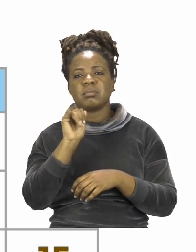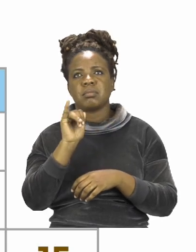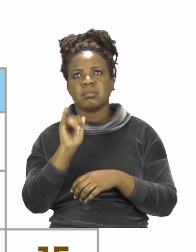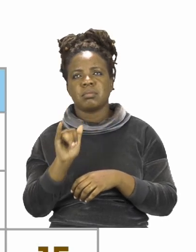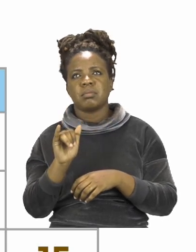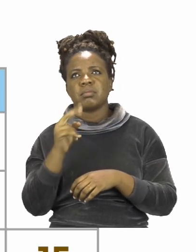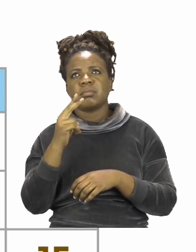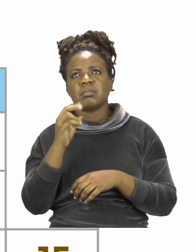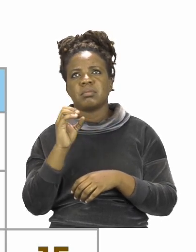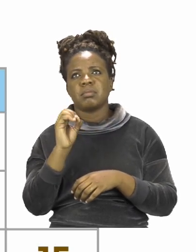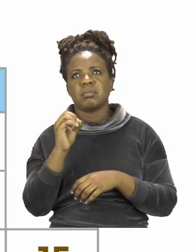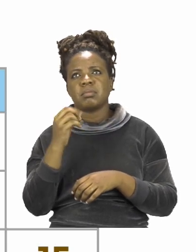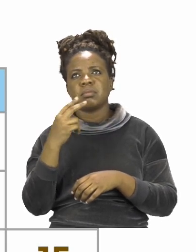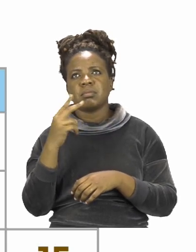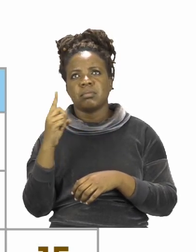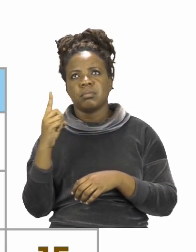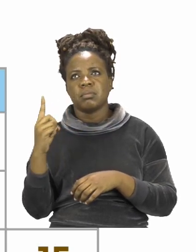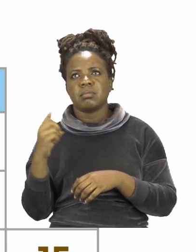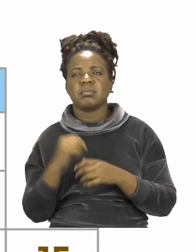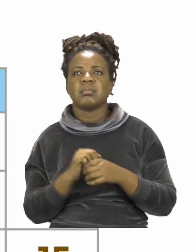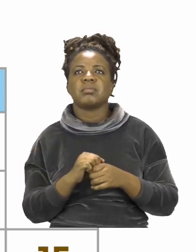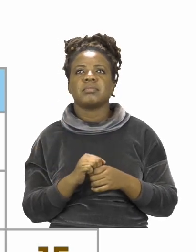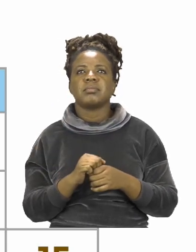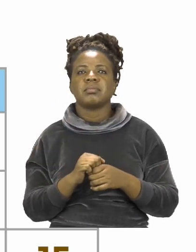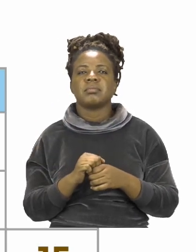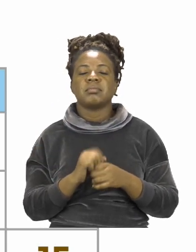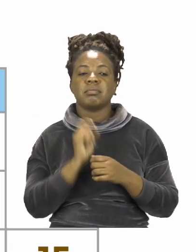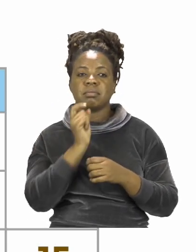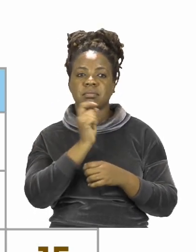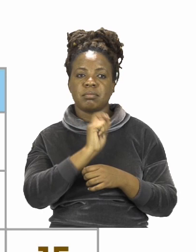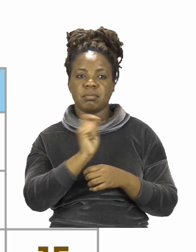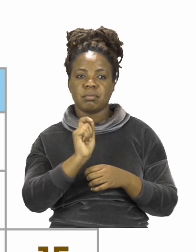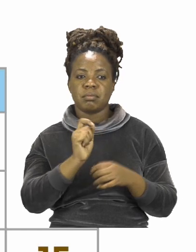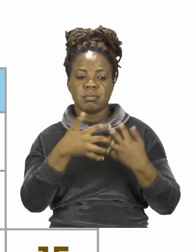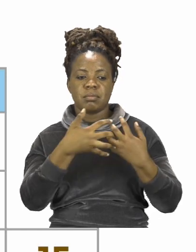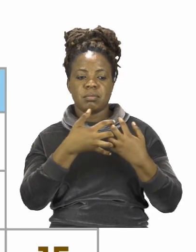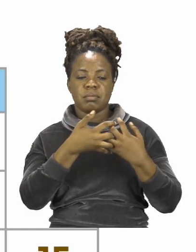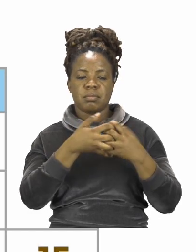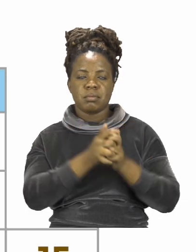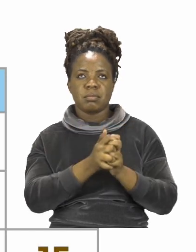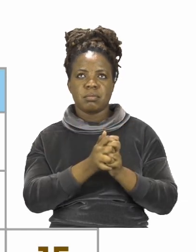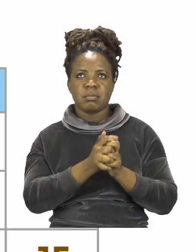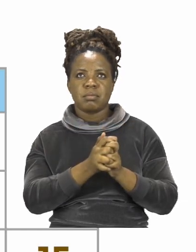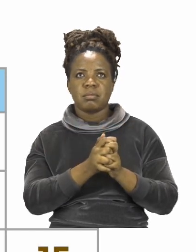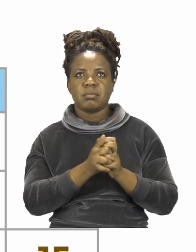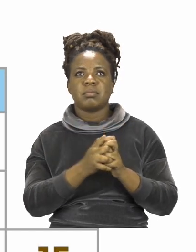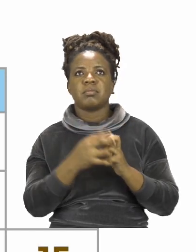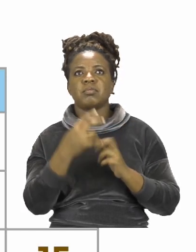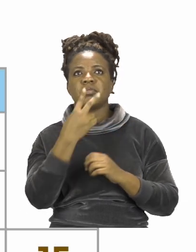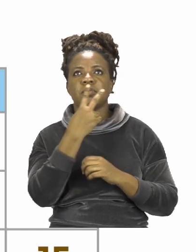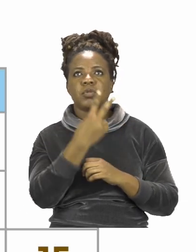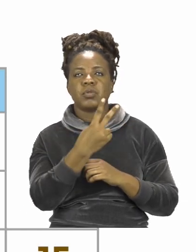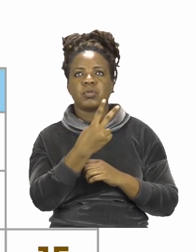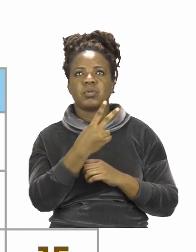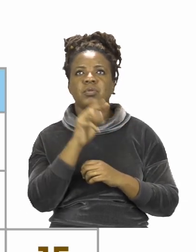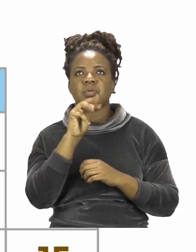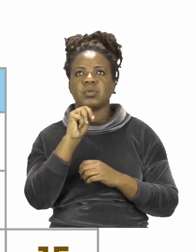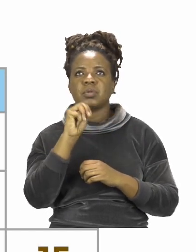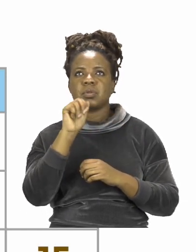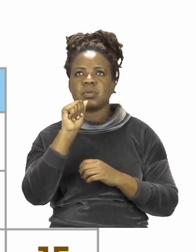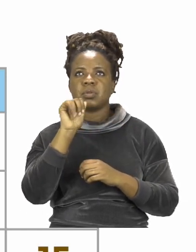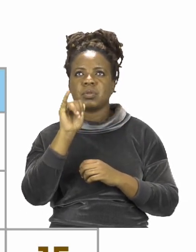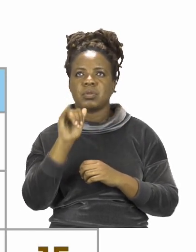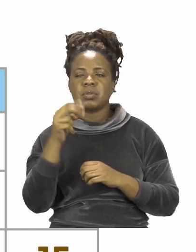the 2nd of May. Well done, everyone. Number 2 says,